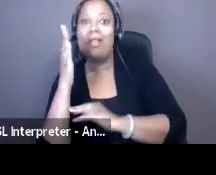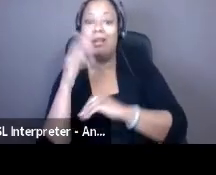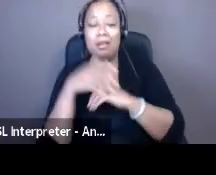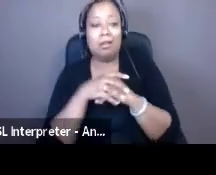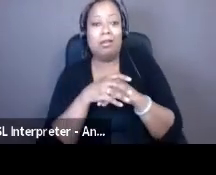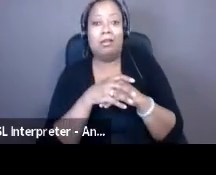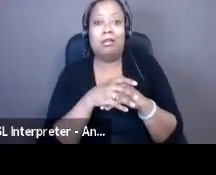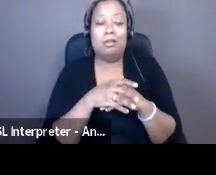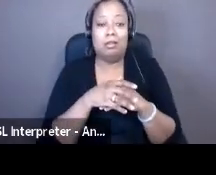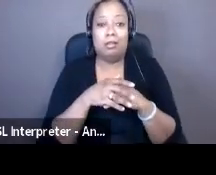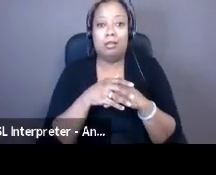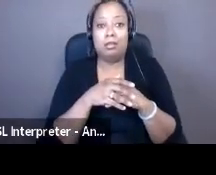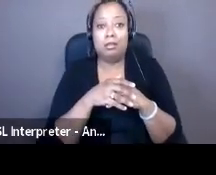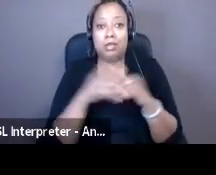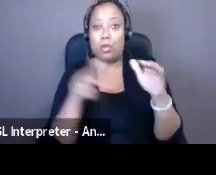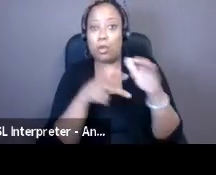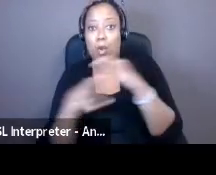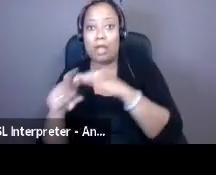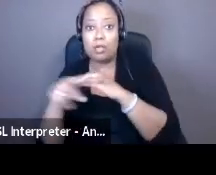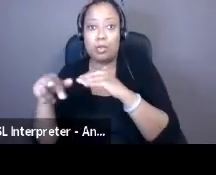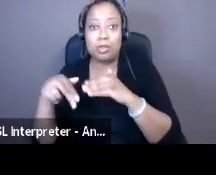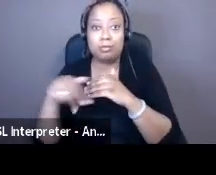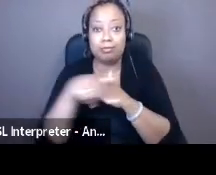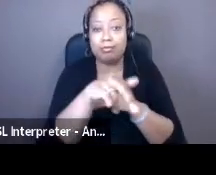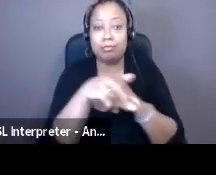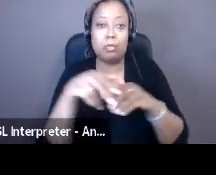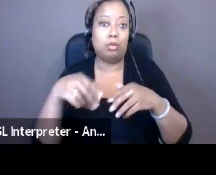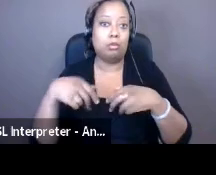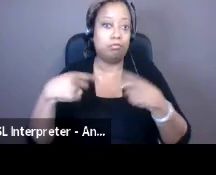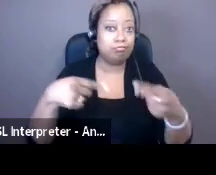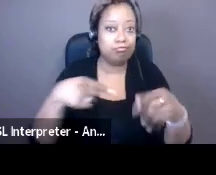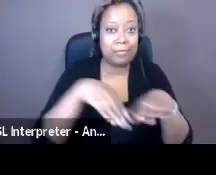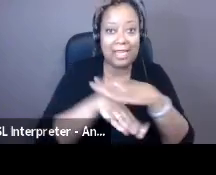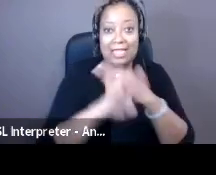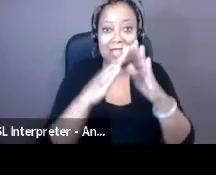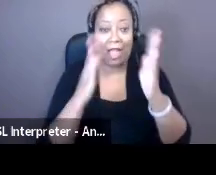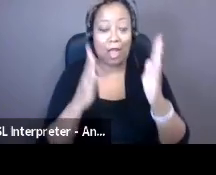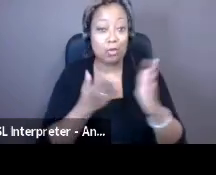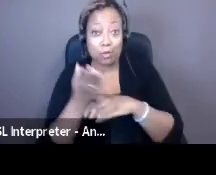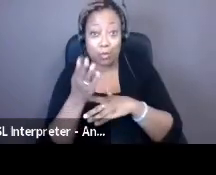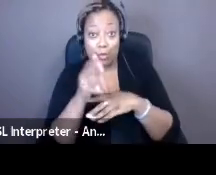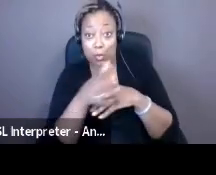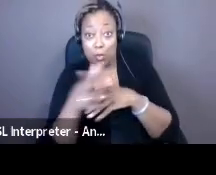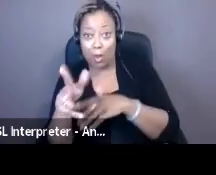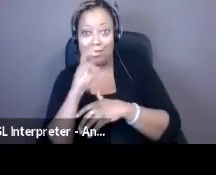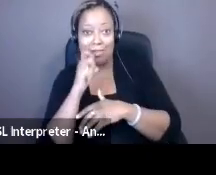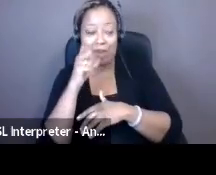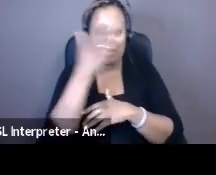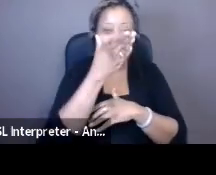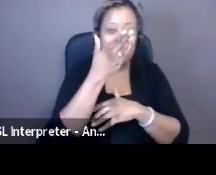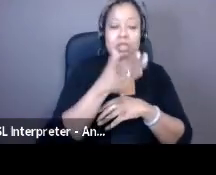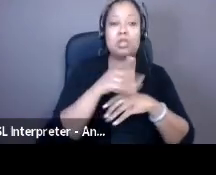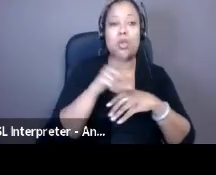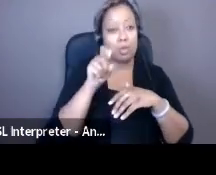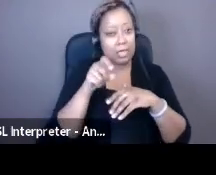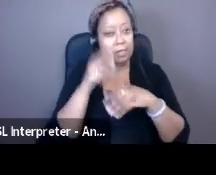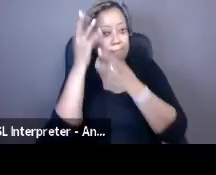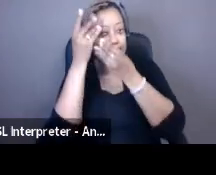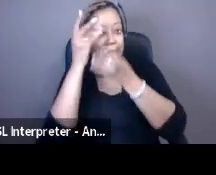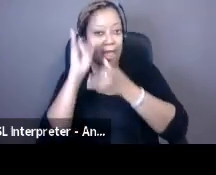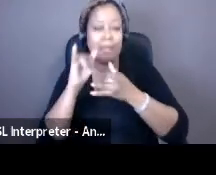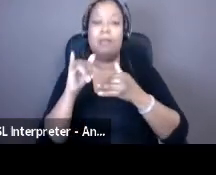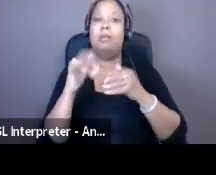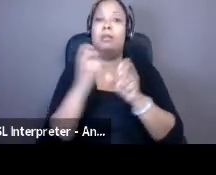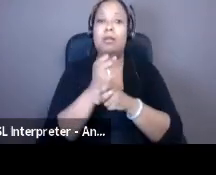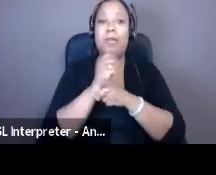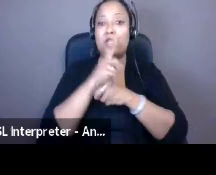car or vehicle in the garage and then go into the house through the garage rather than the front. So you want to make sure that everything's accessible. You can